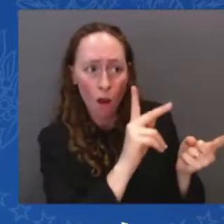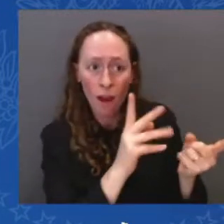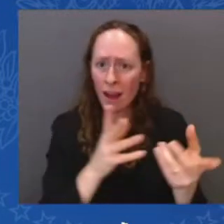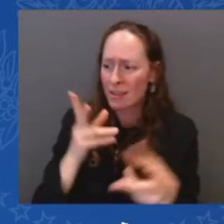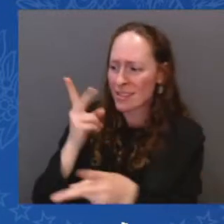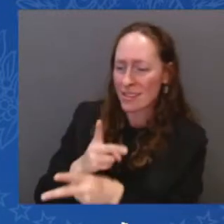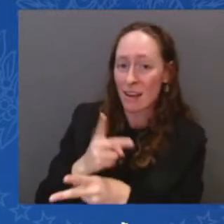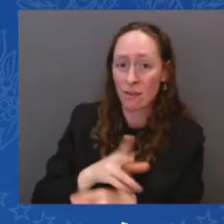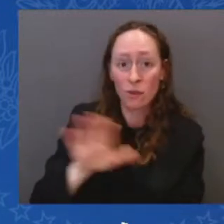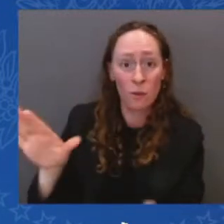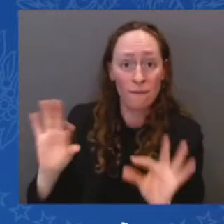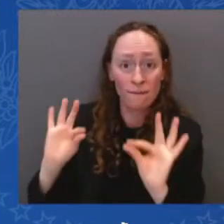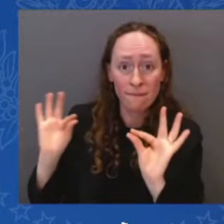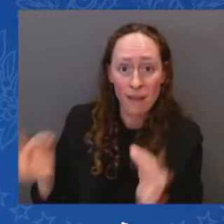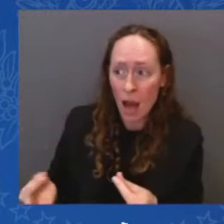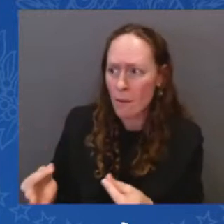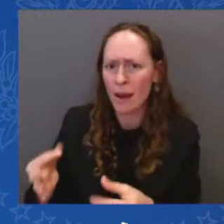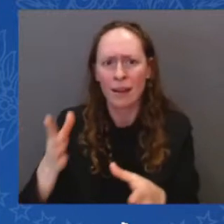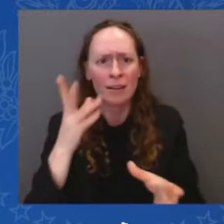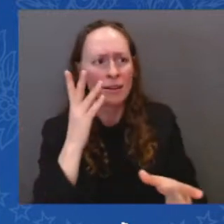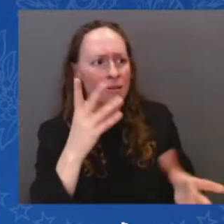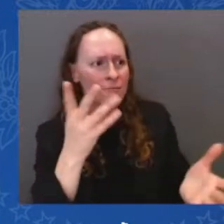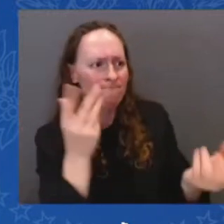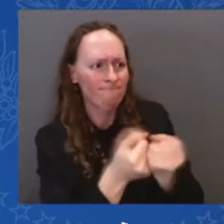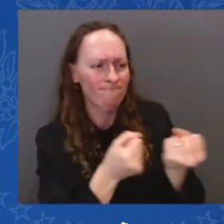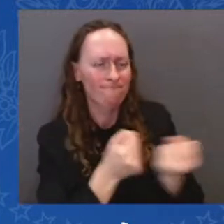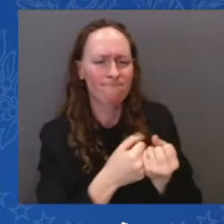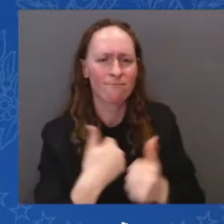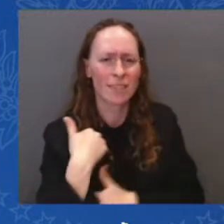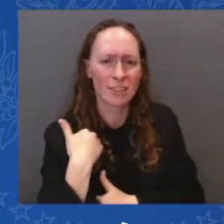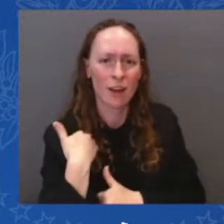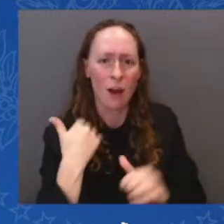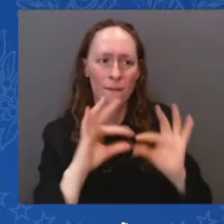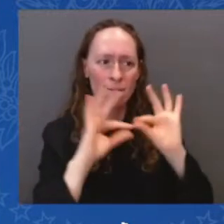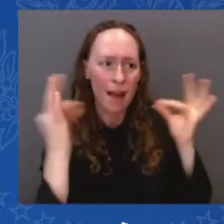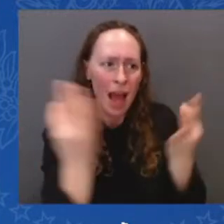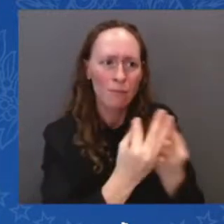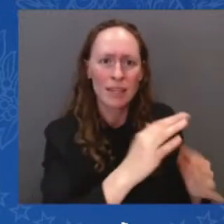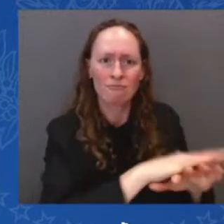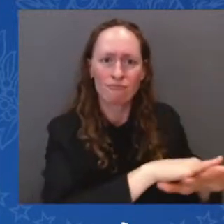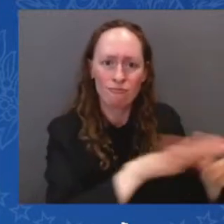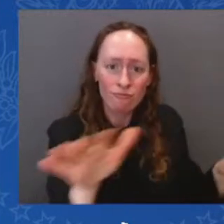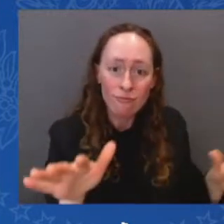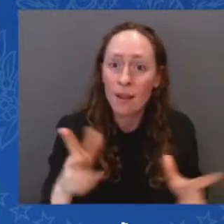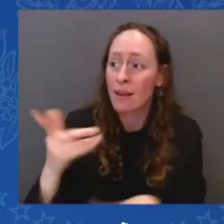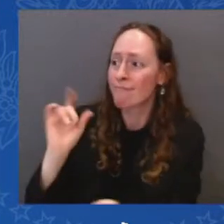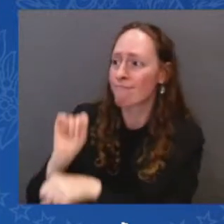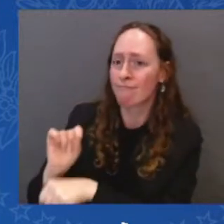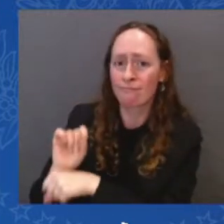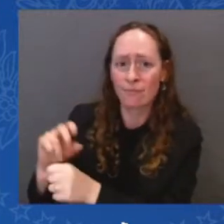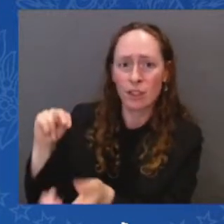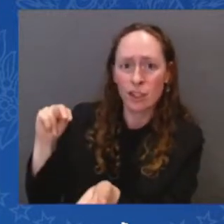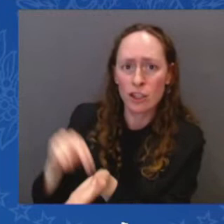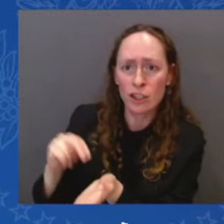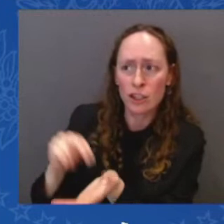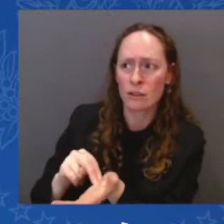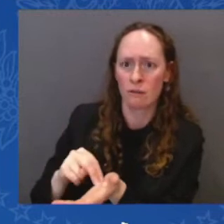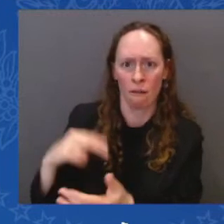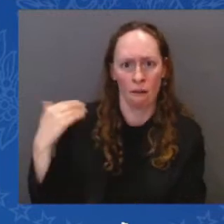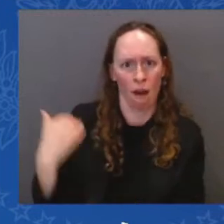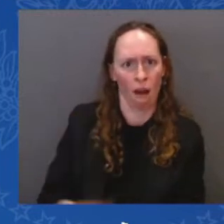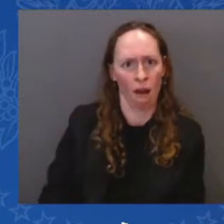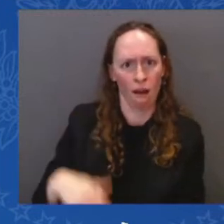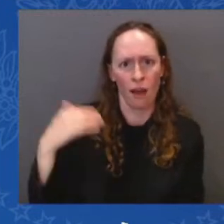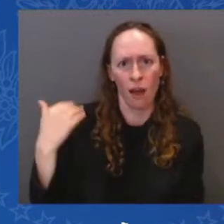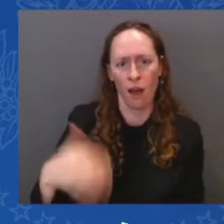your own career as a nurse. It's incredible what you have achieved, Holly Ann. The work